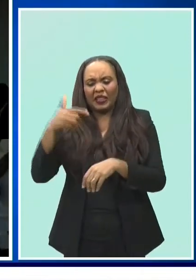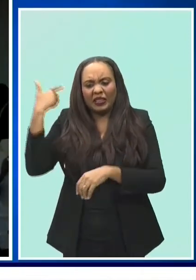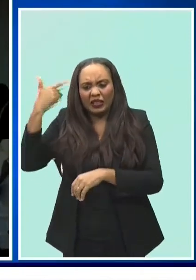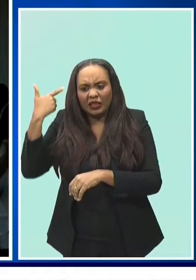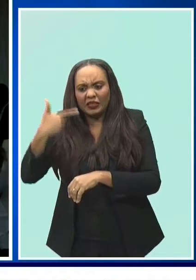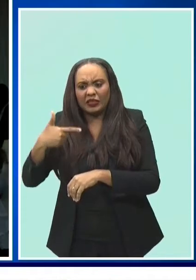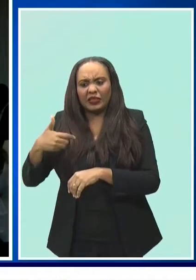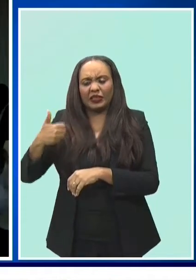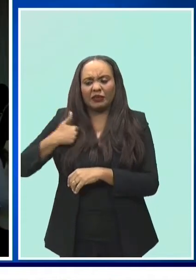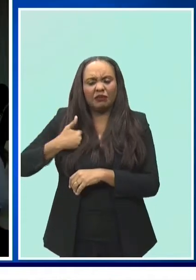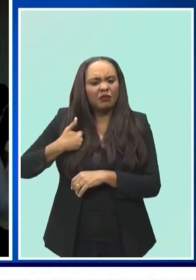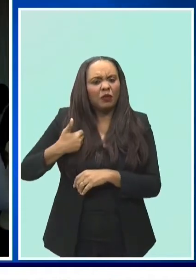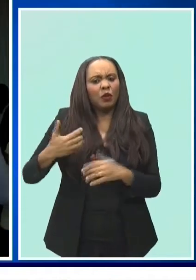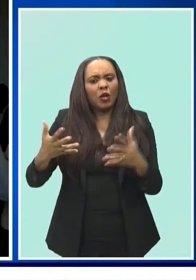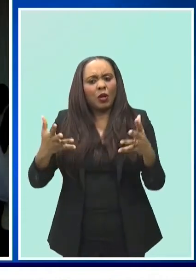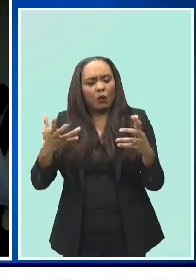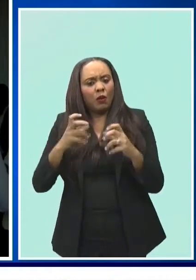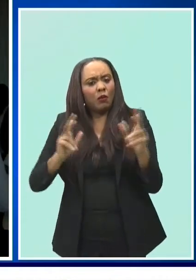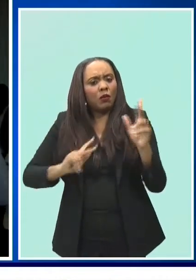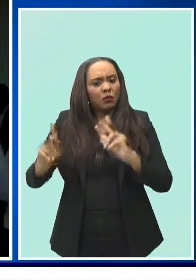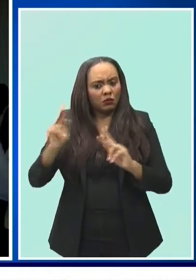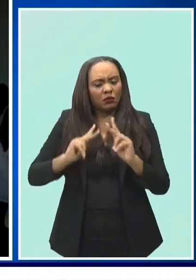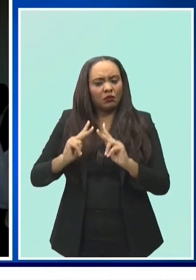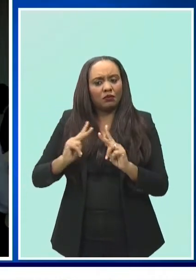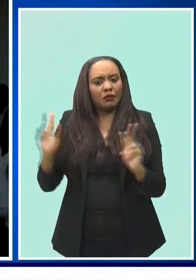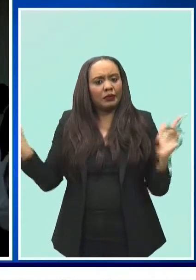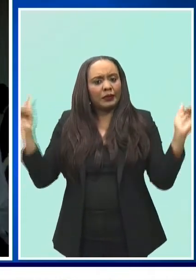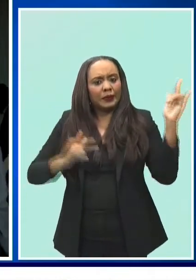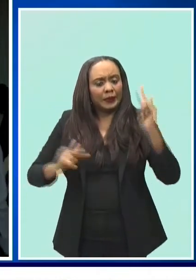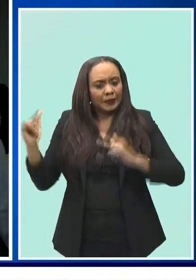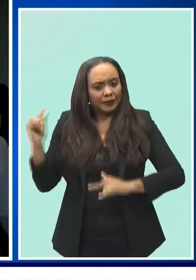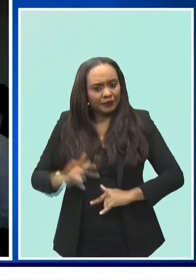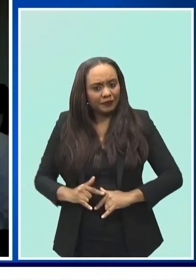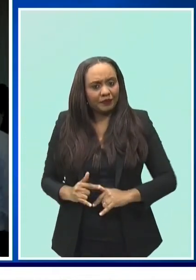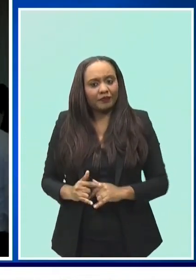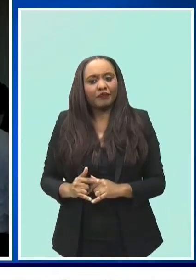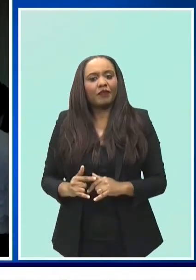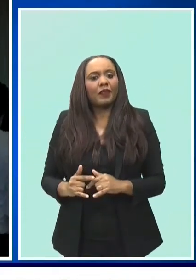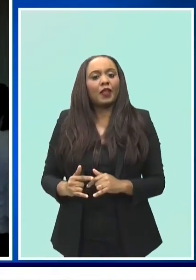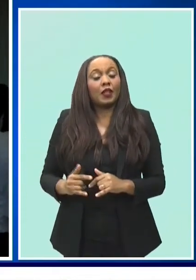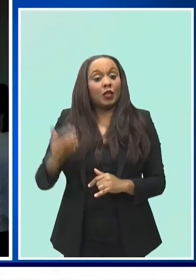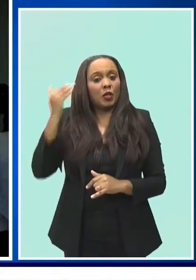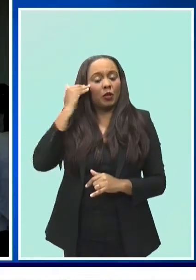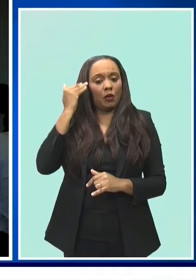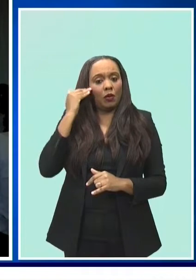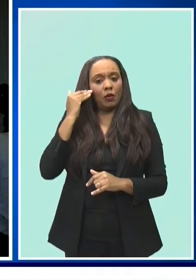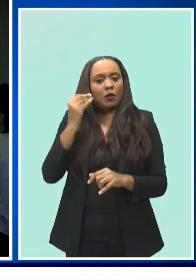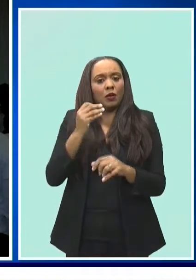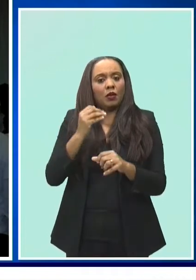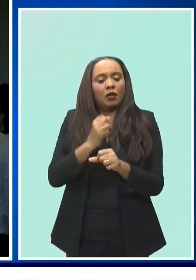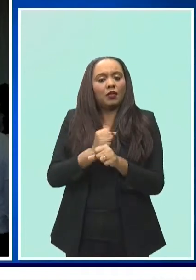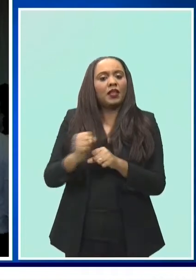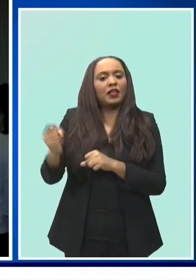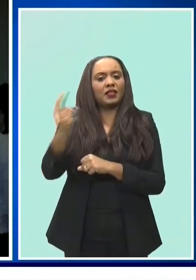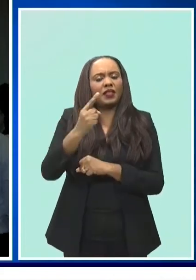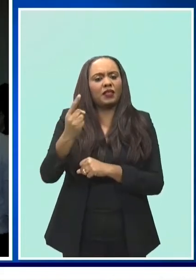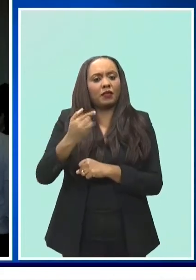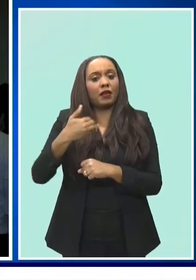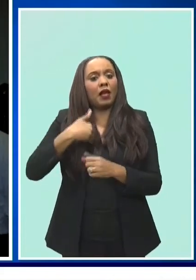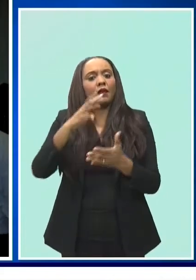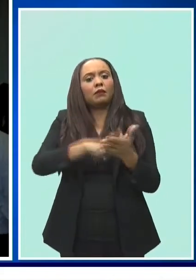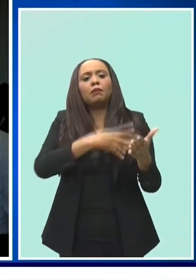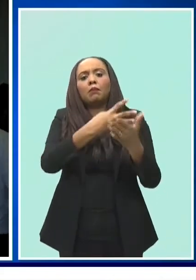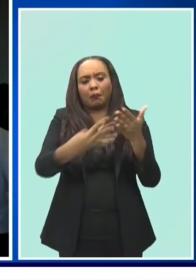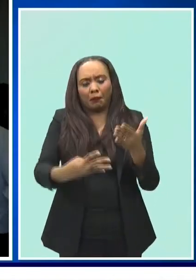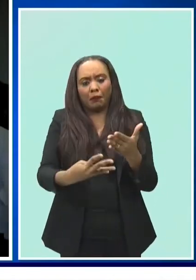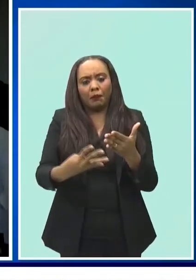relatives in those countries, encourage them to come home. Throughout the years, you know, there's a calendar which has been established. And so